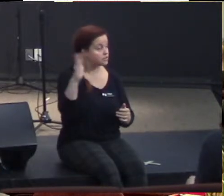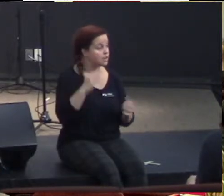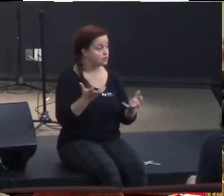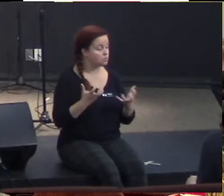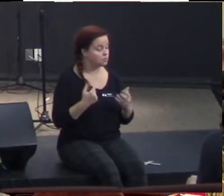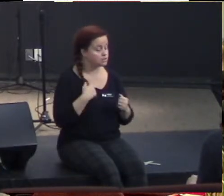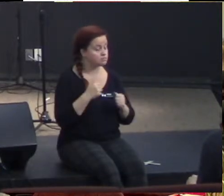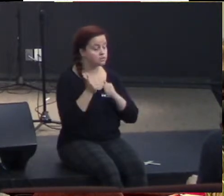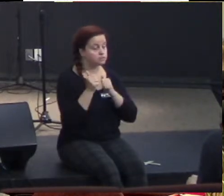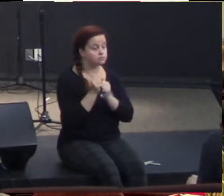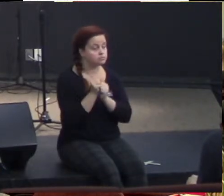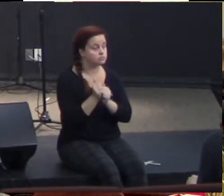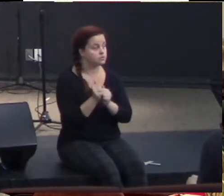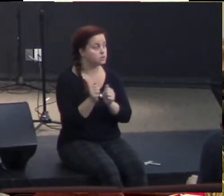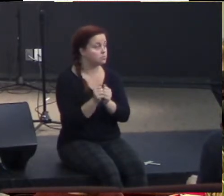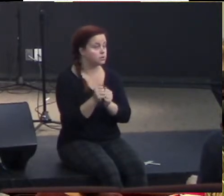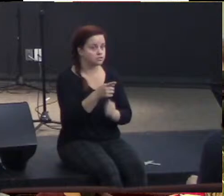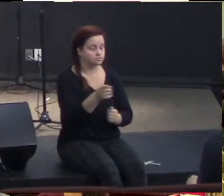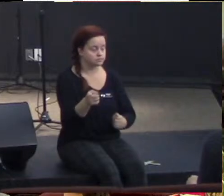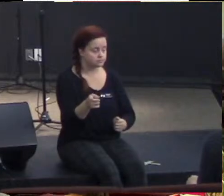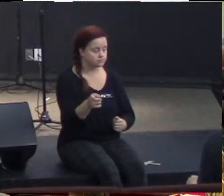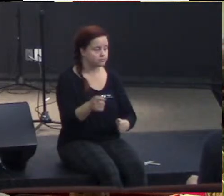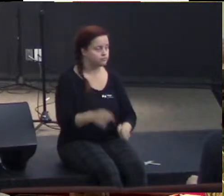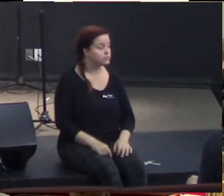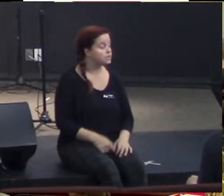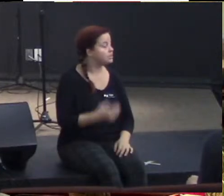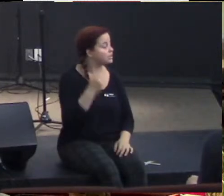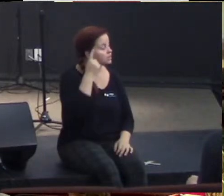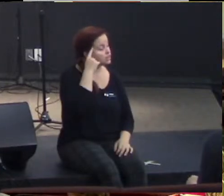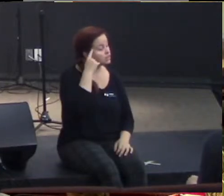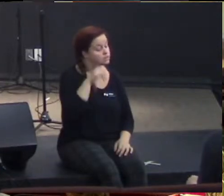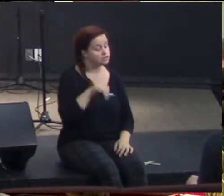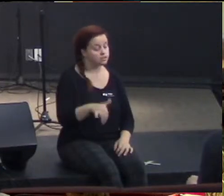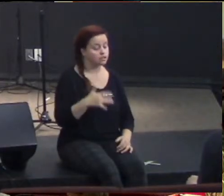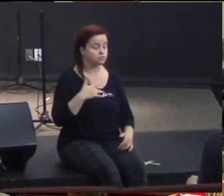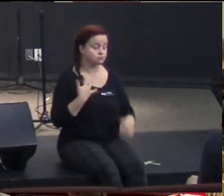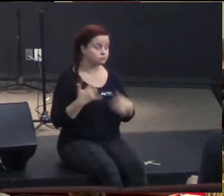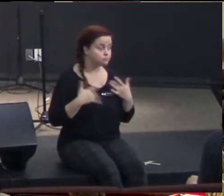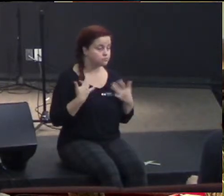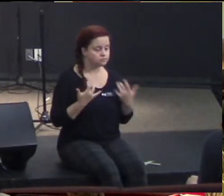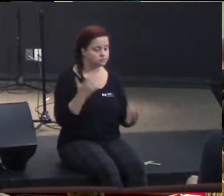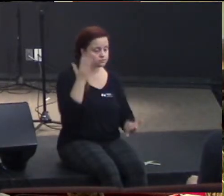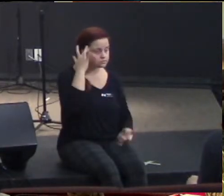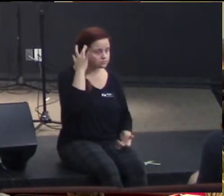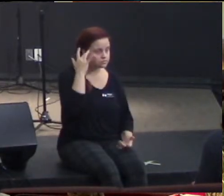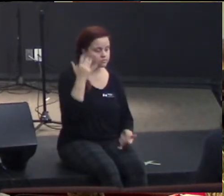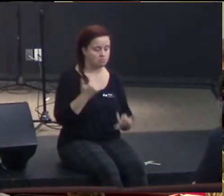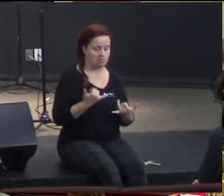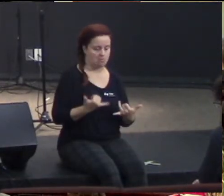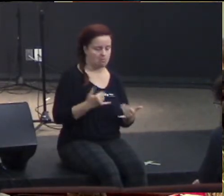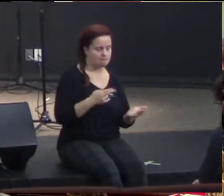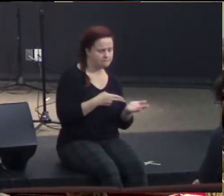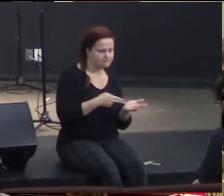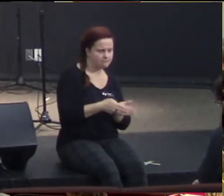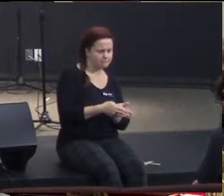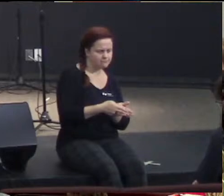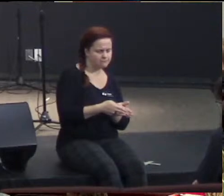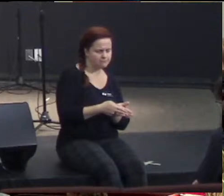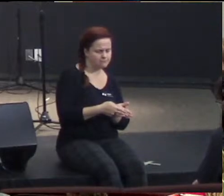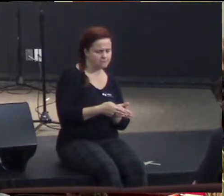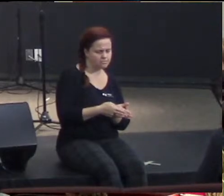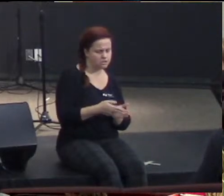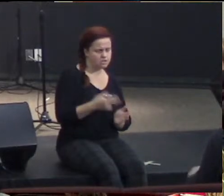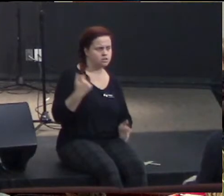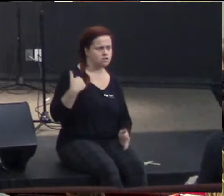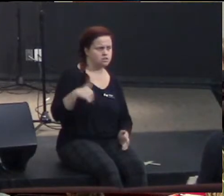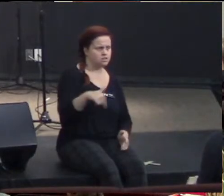And I think that's exciting, because right now, if we're honest, I think we're all a